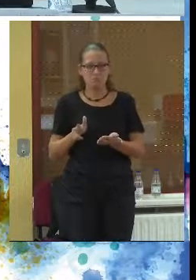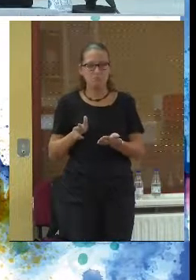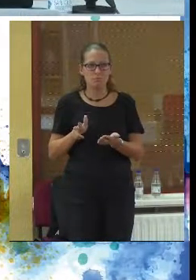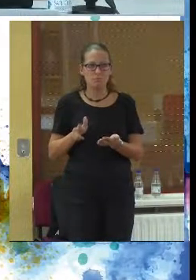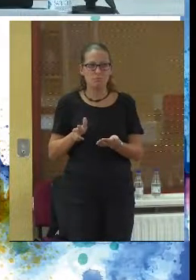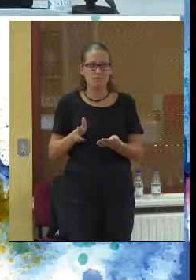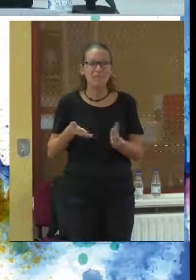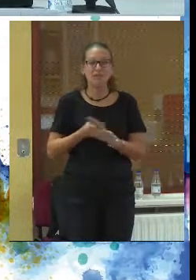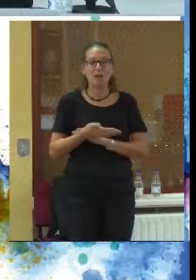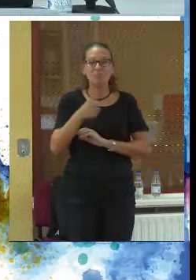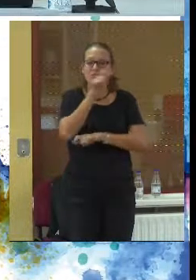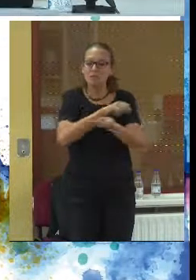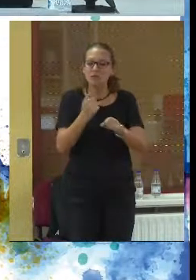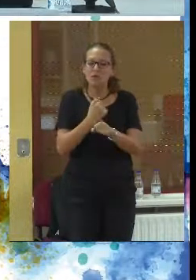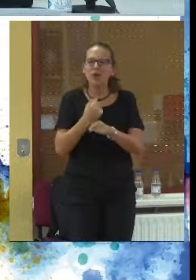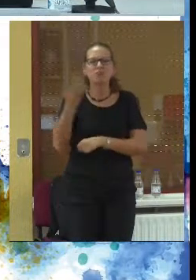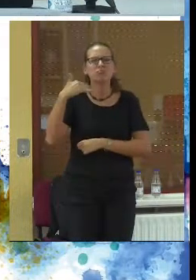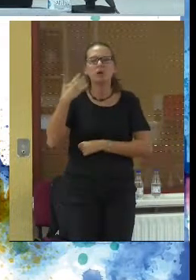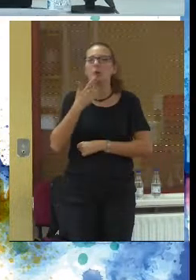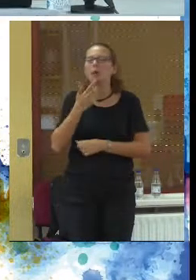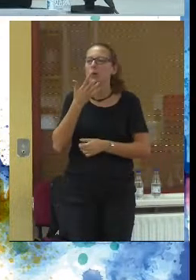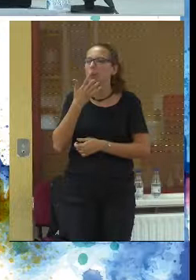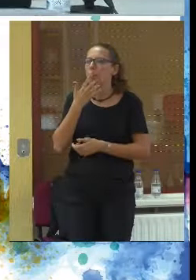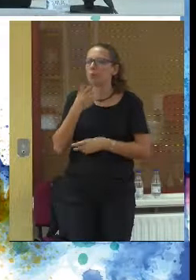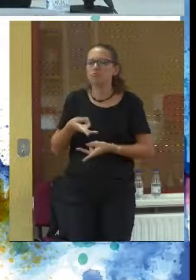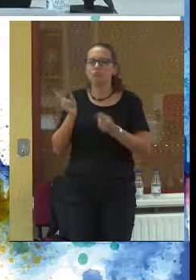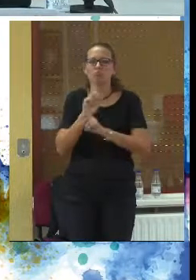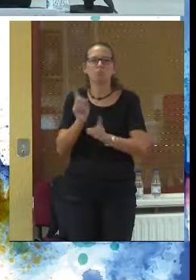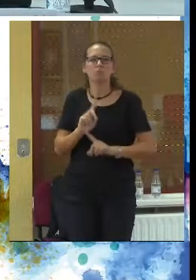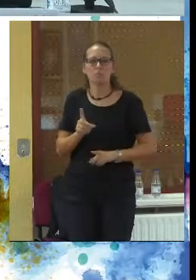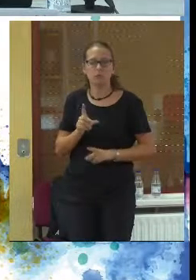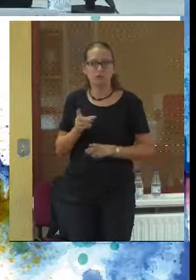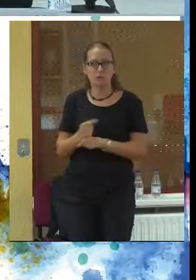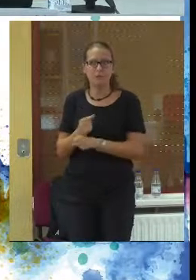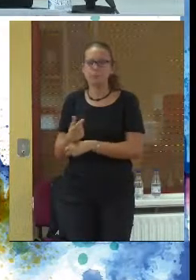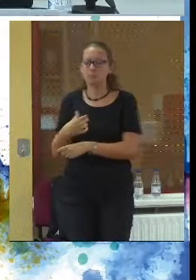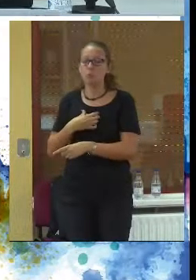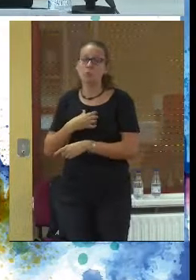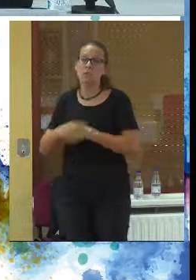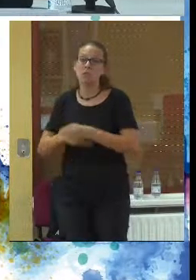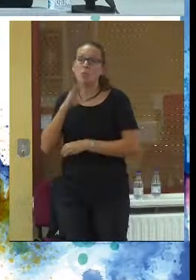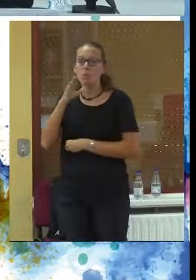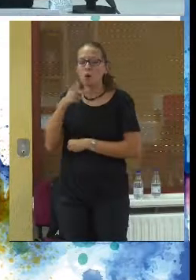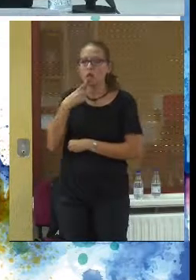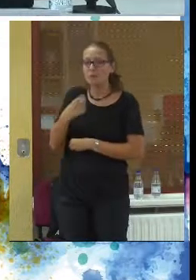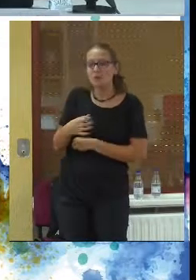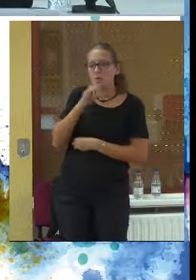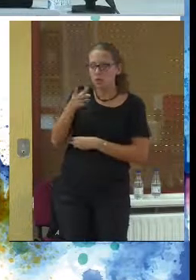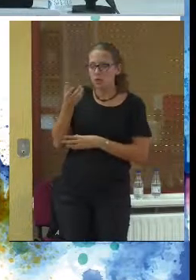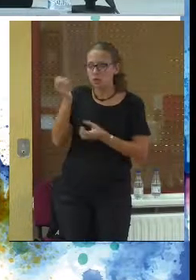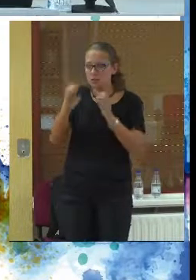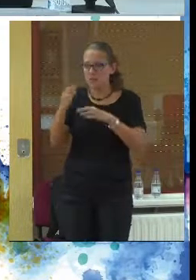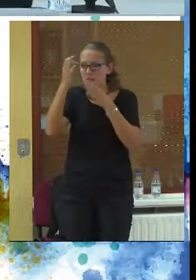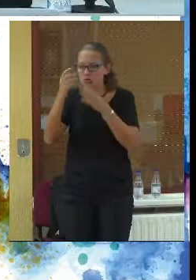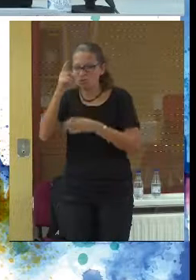example, employees who were not authorized to perform whatever task, you name it, because they found